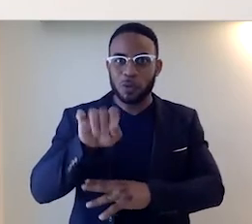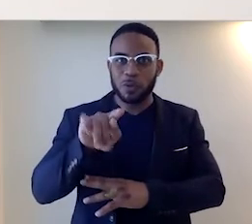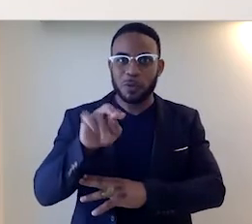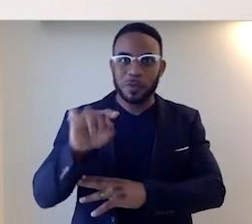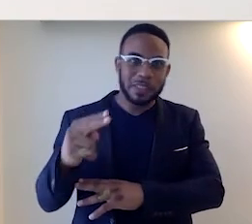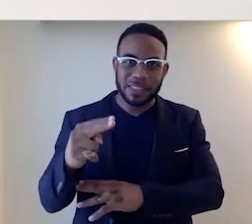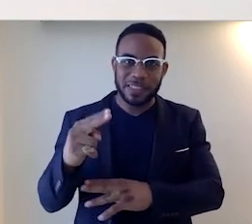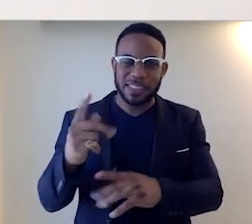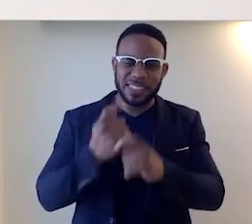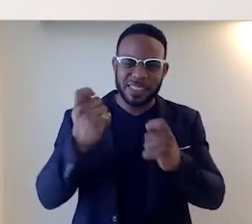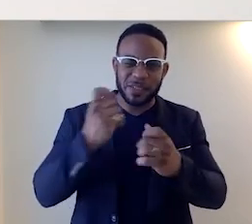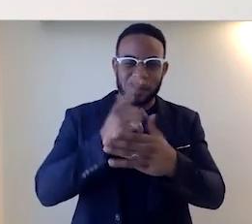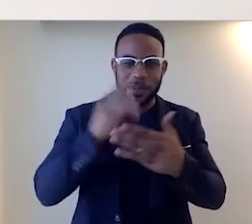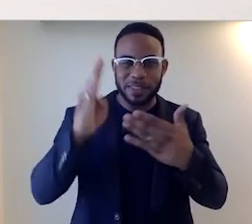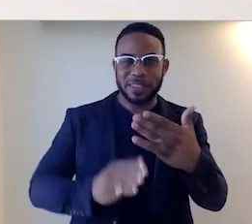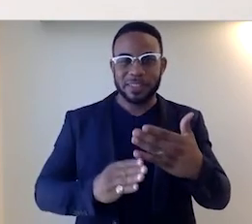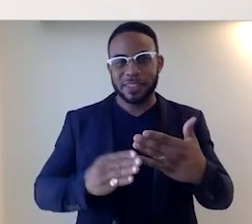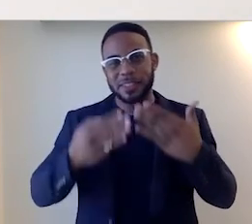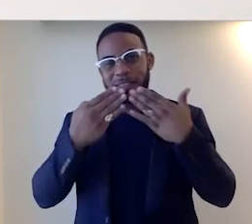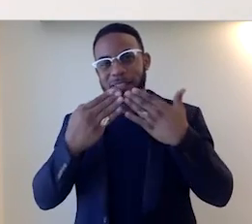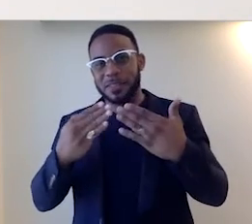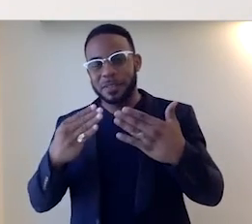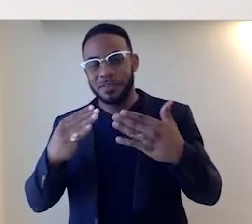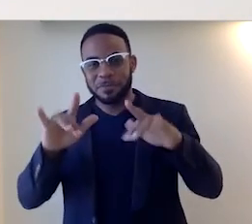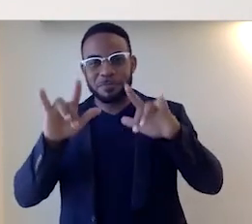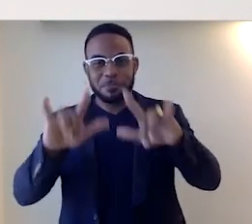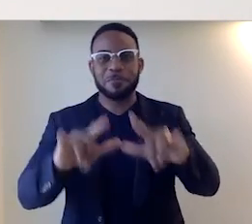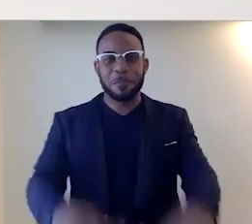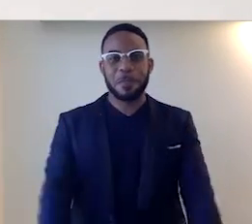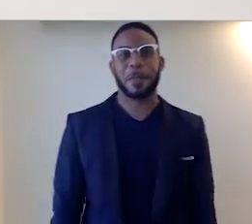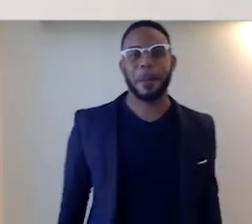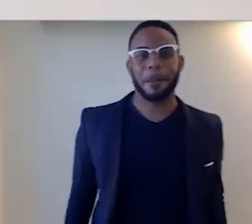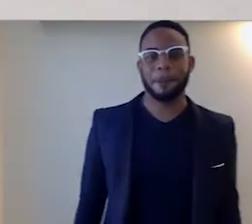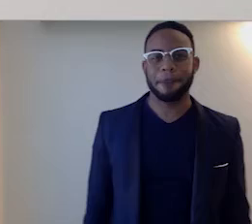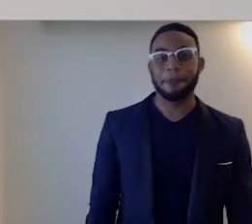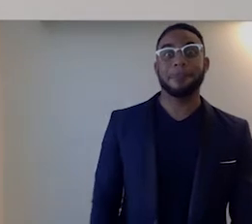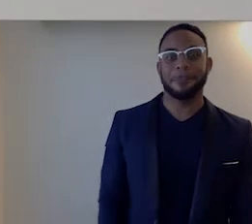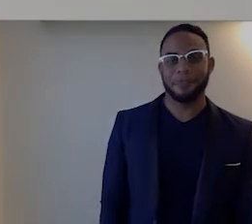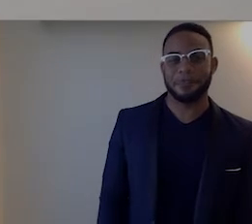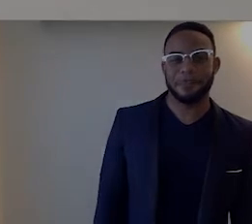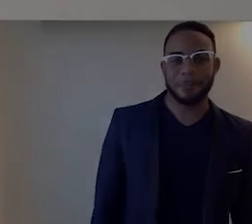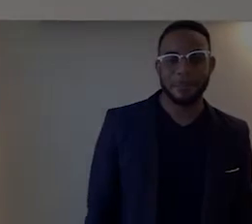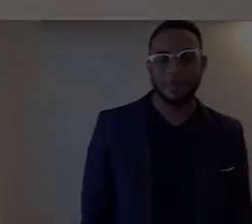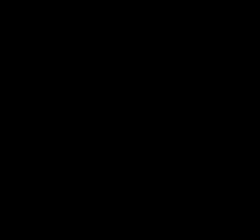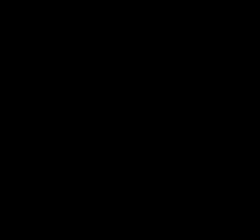weekend. Thank you. Bye-bye.